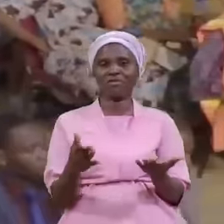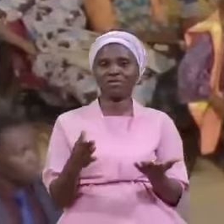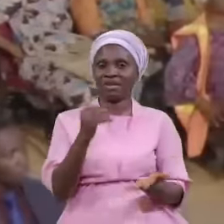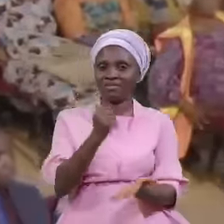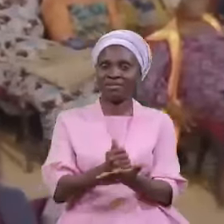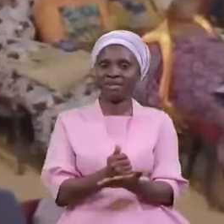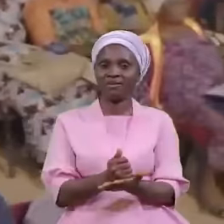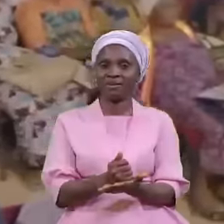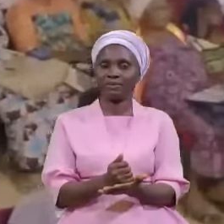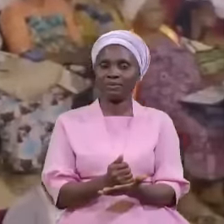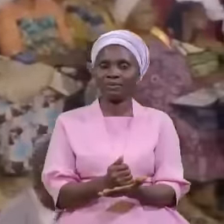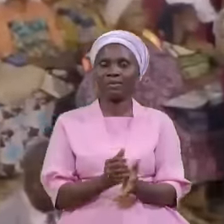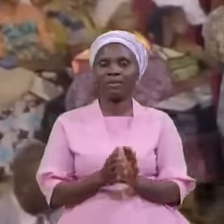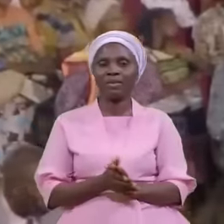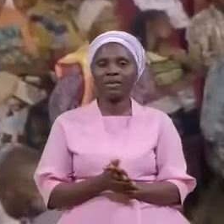I'm doing